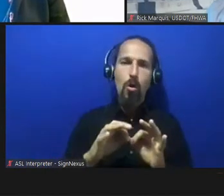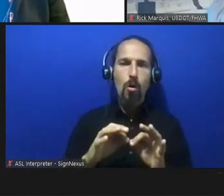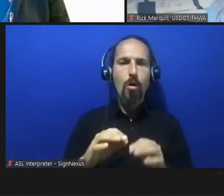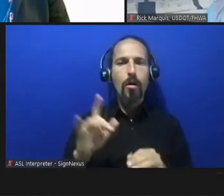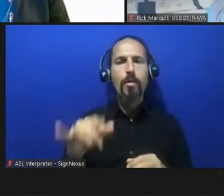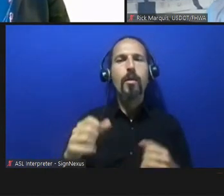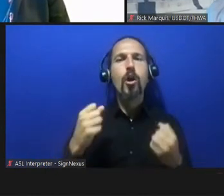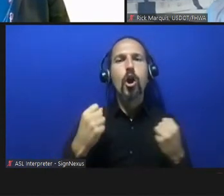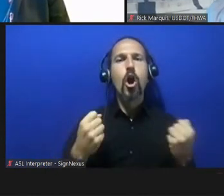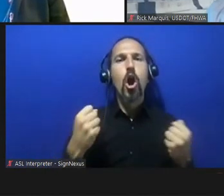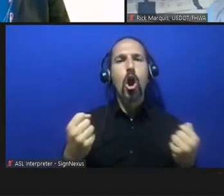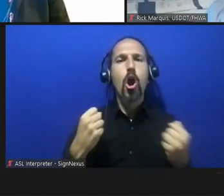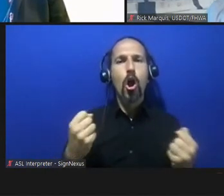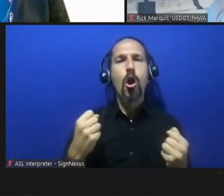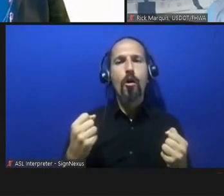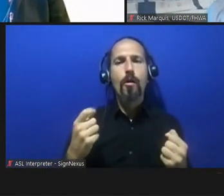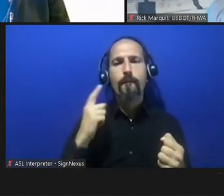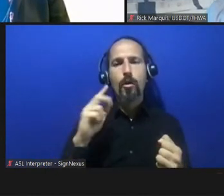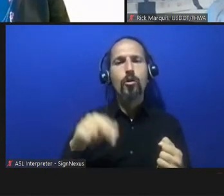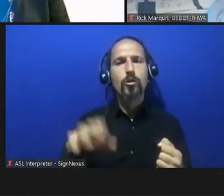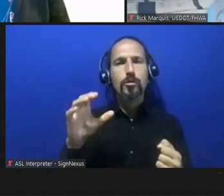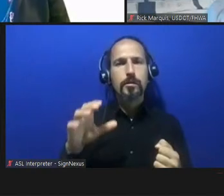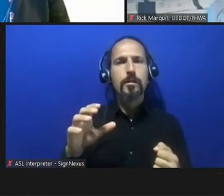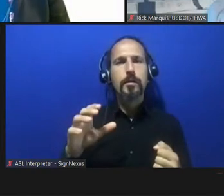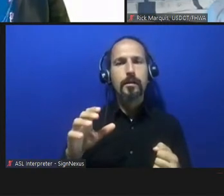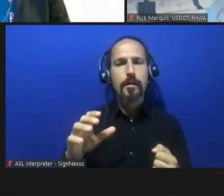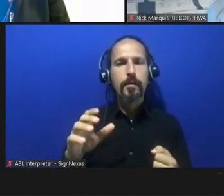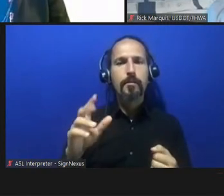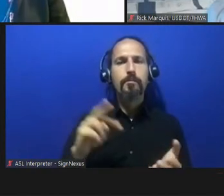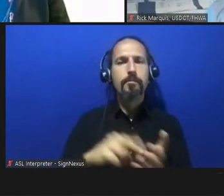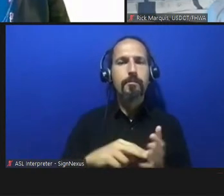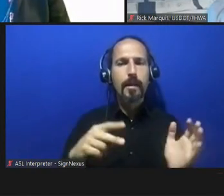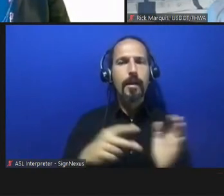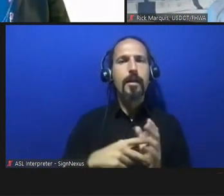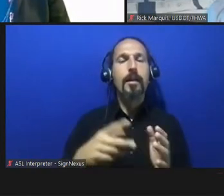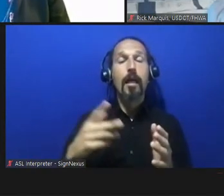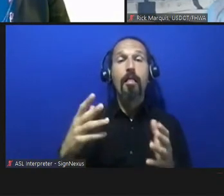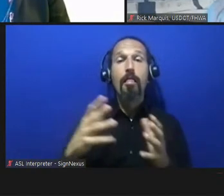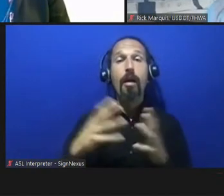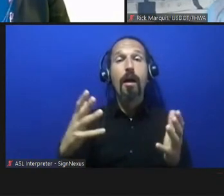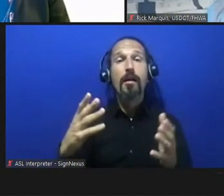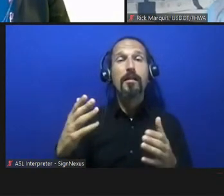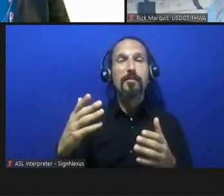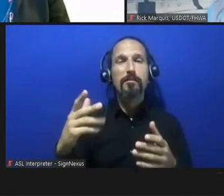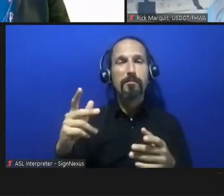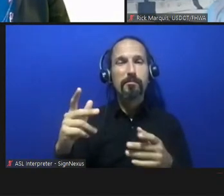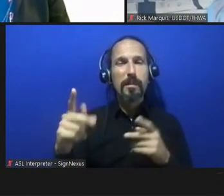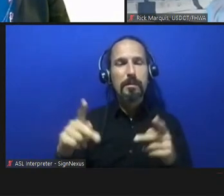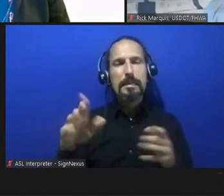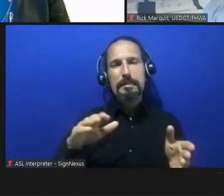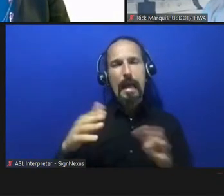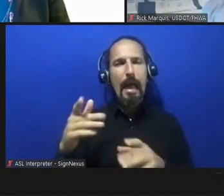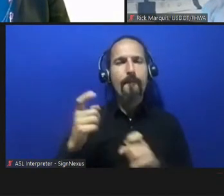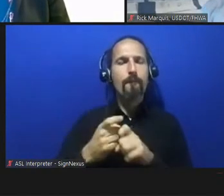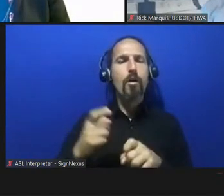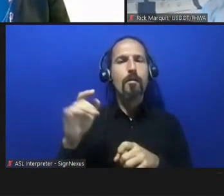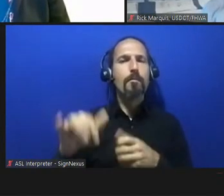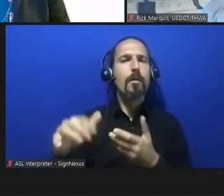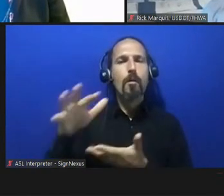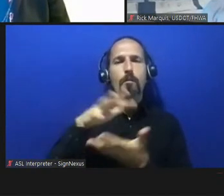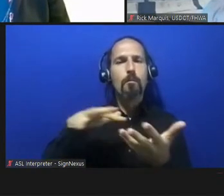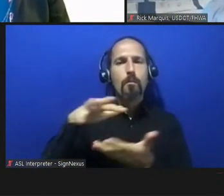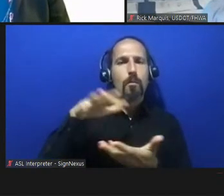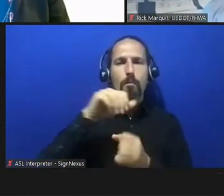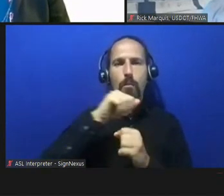usage in new york new york city leads to the premature death of 1 400 new yorkers from pollution alone every